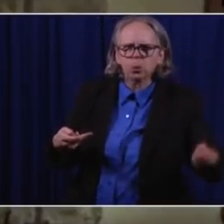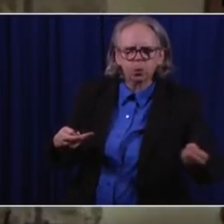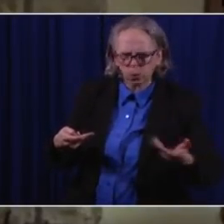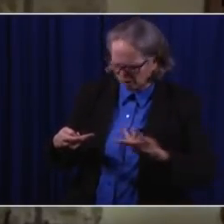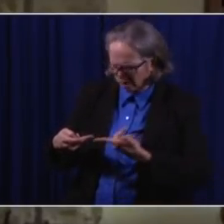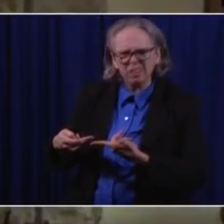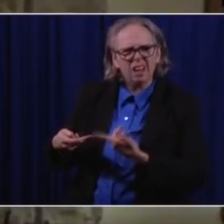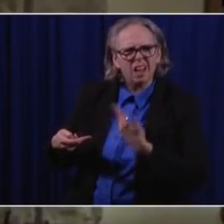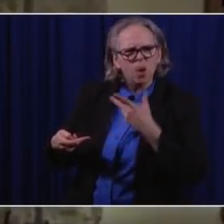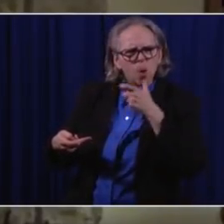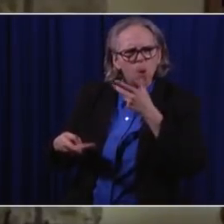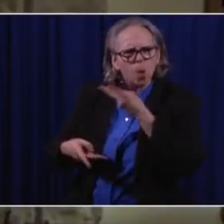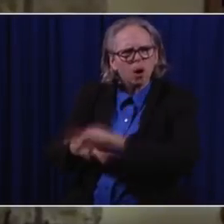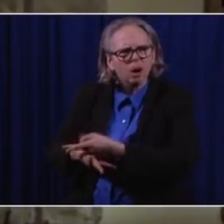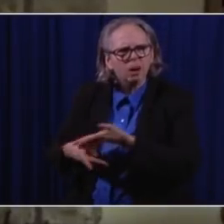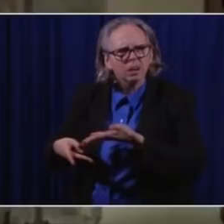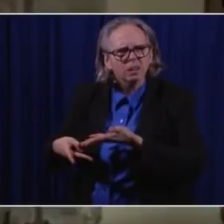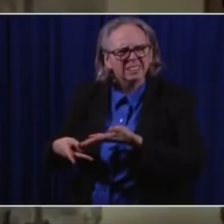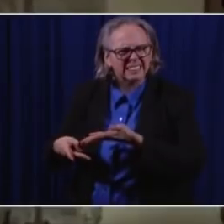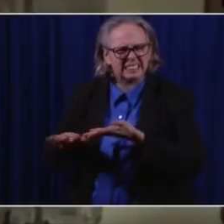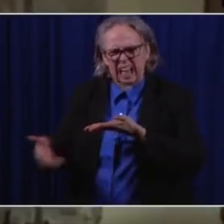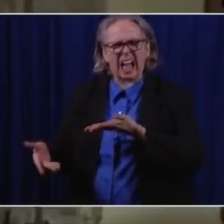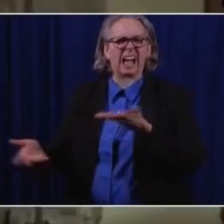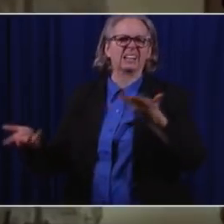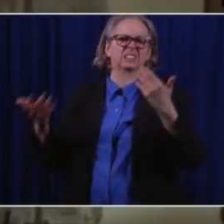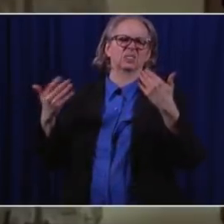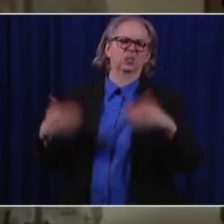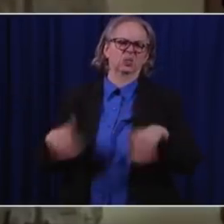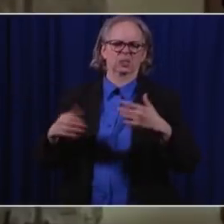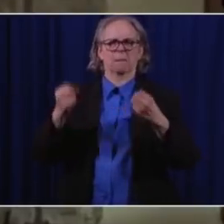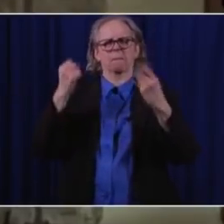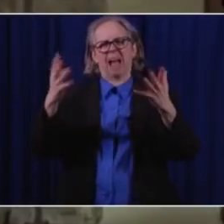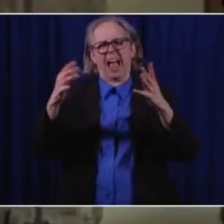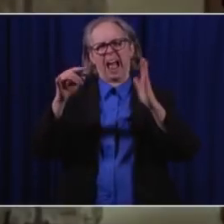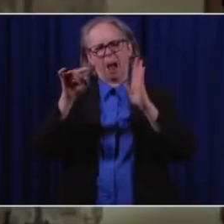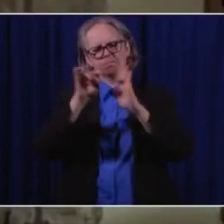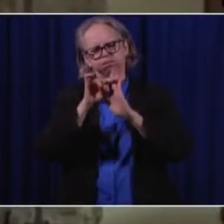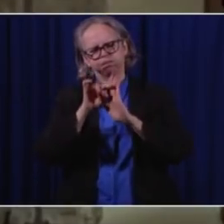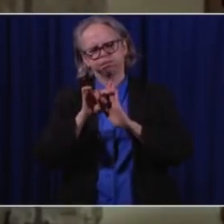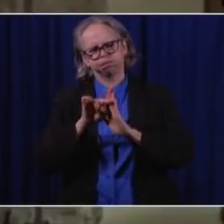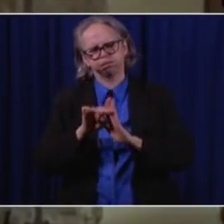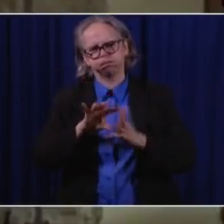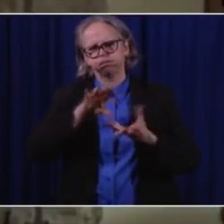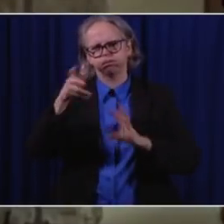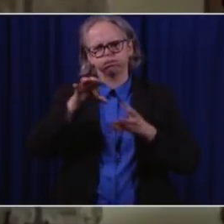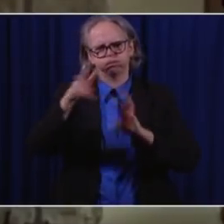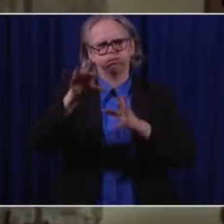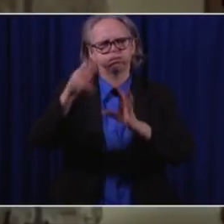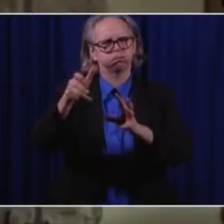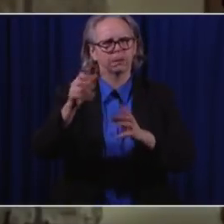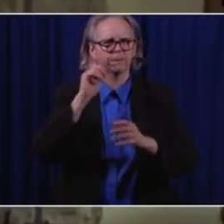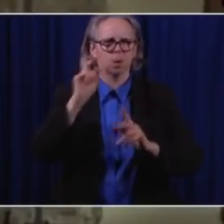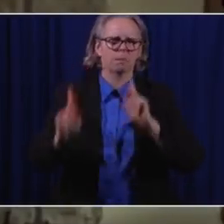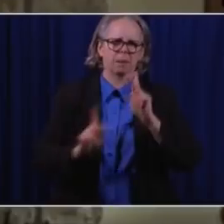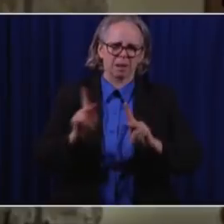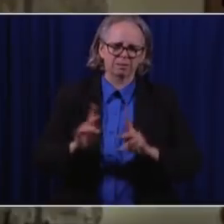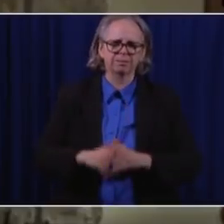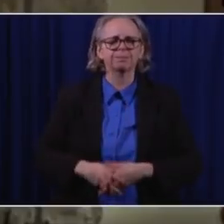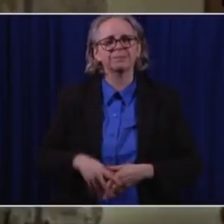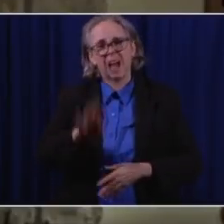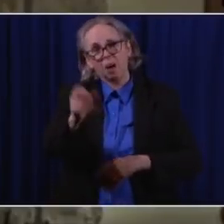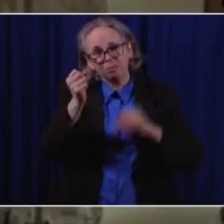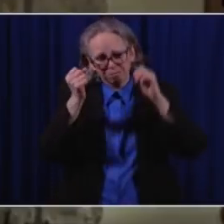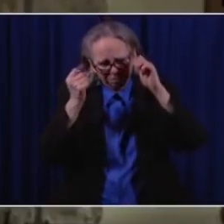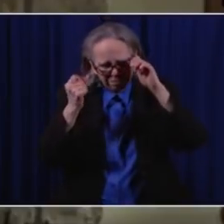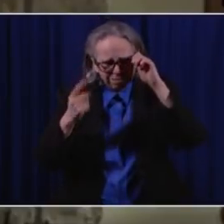things happen when we completely shut down. But we know that Ohioans, have